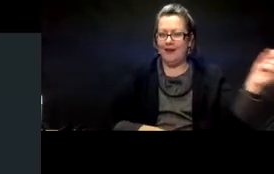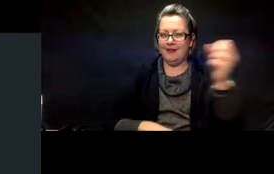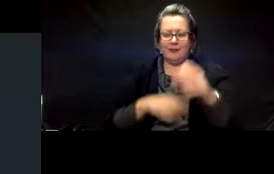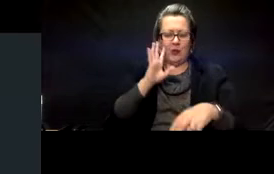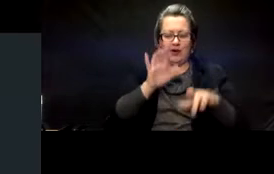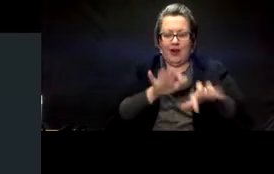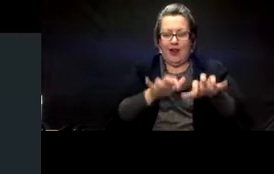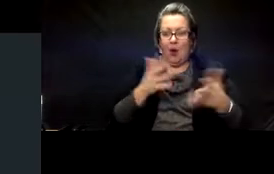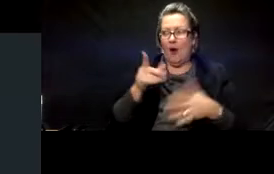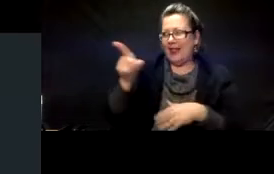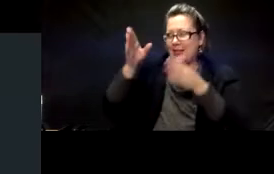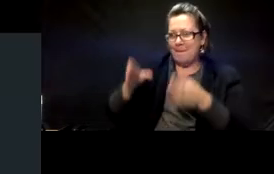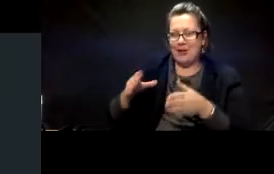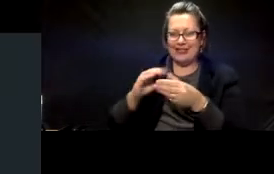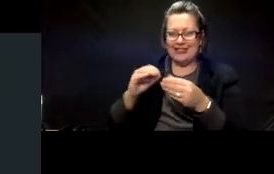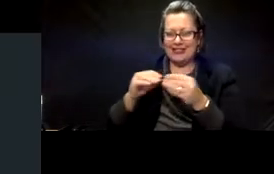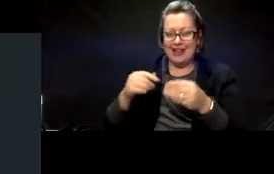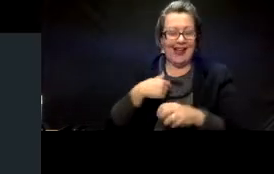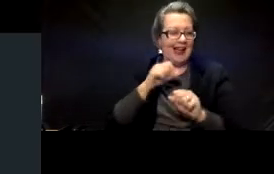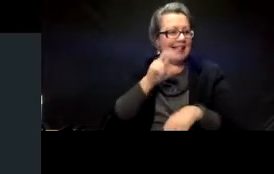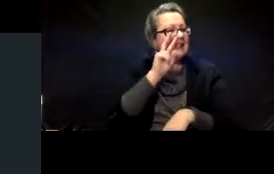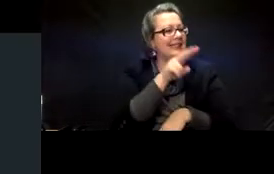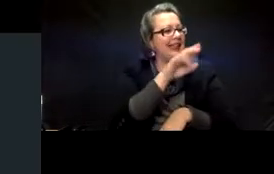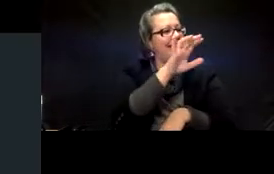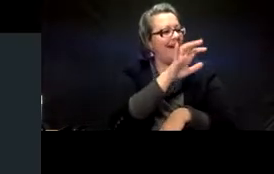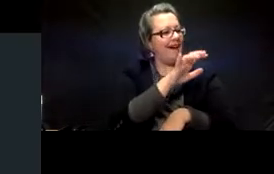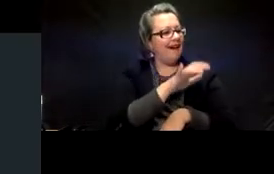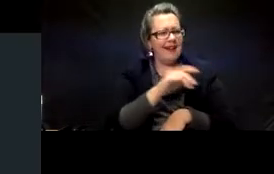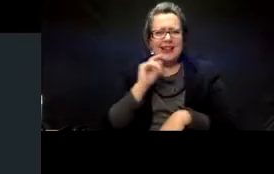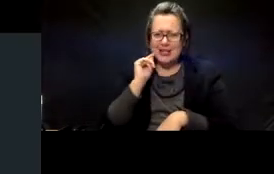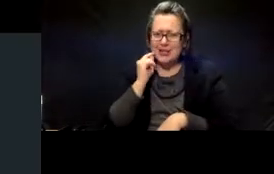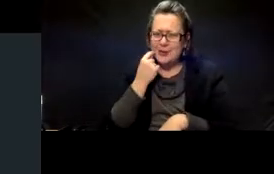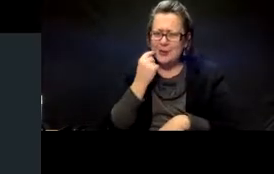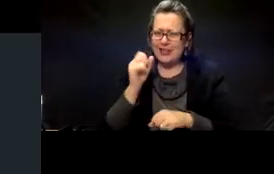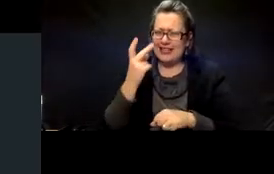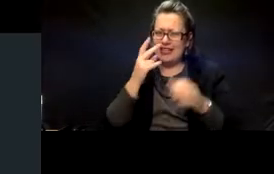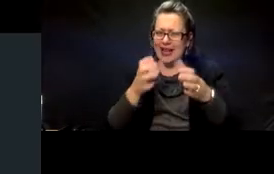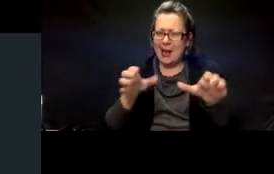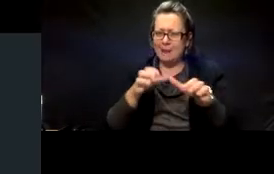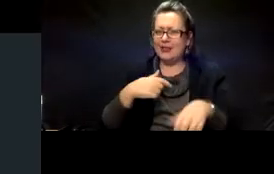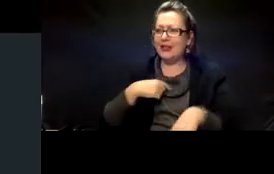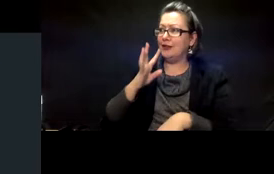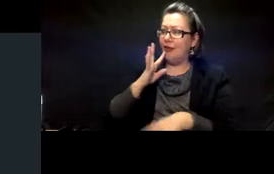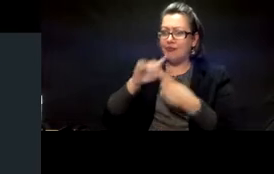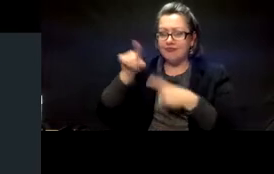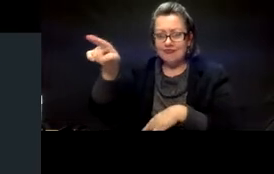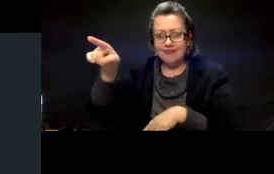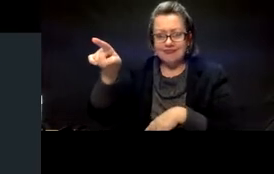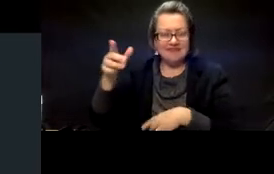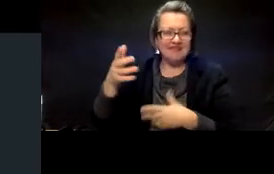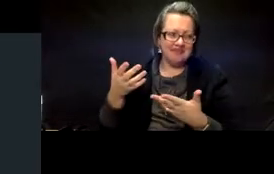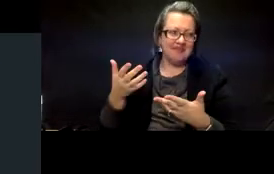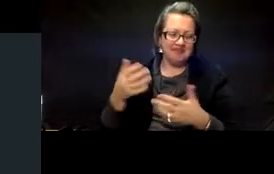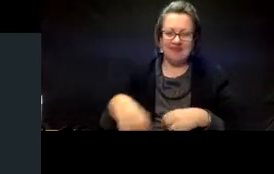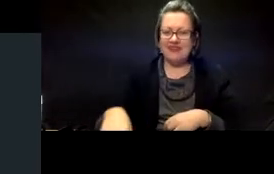the captionist is on the line and will type what the person says. So I can see it. That's really cool. I can see